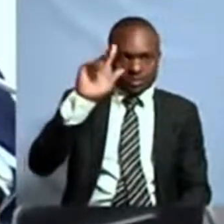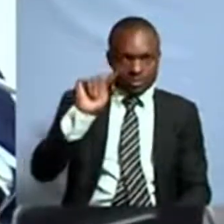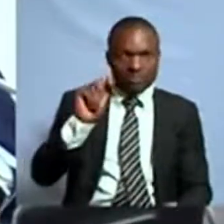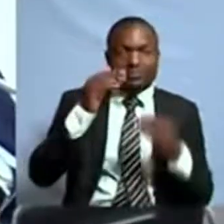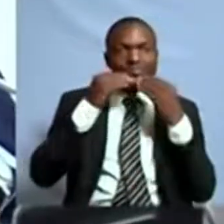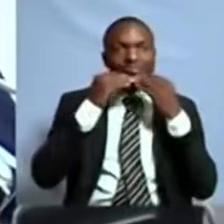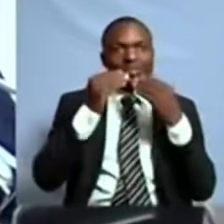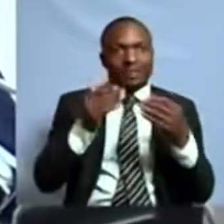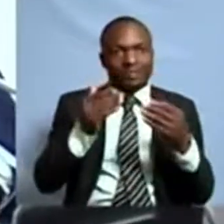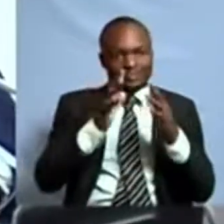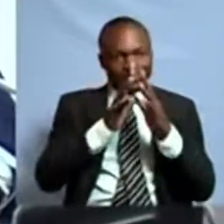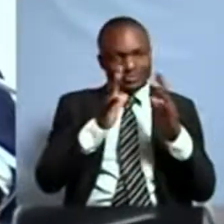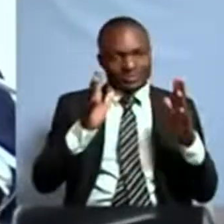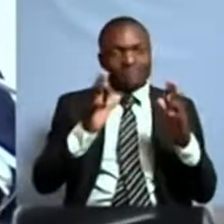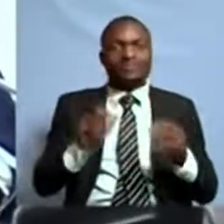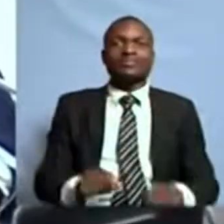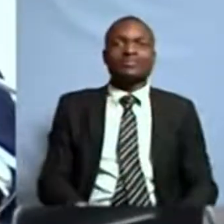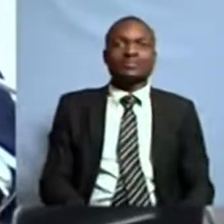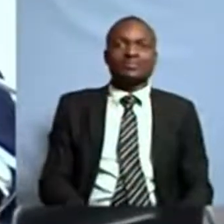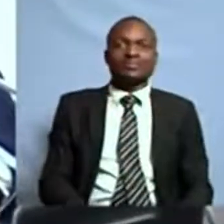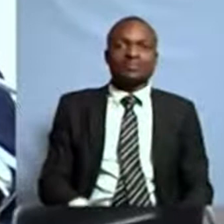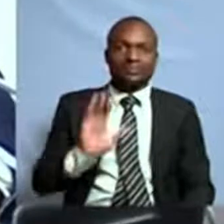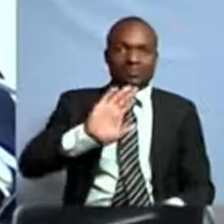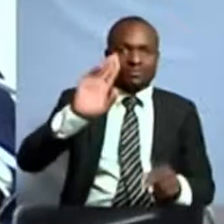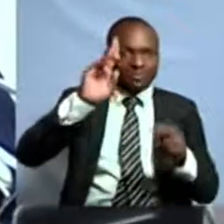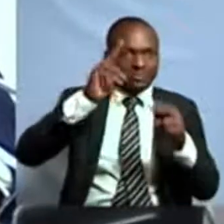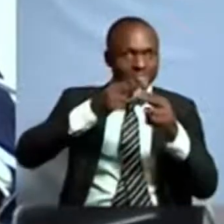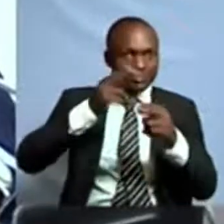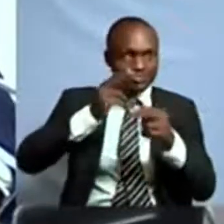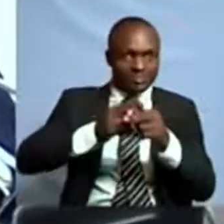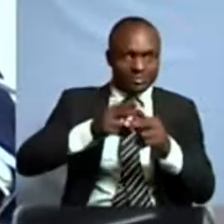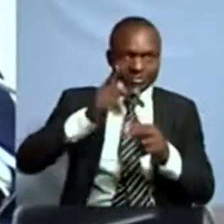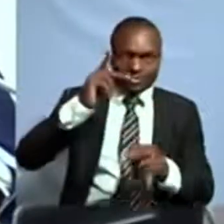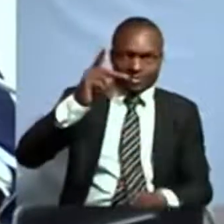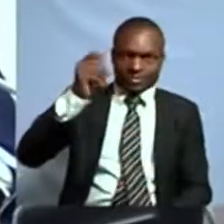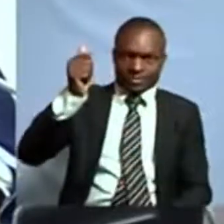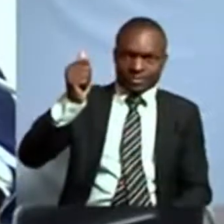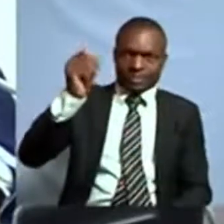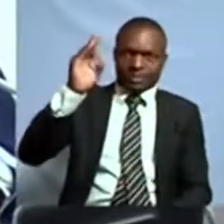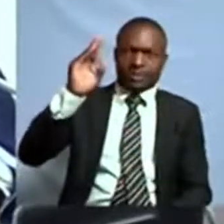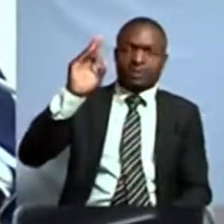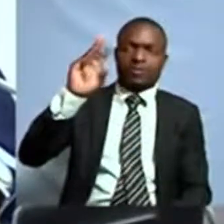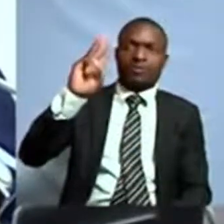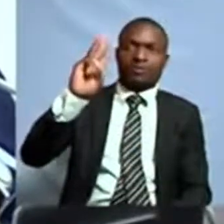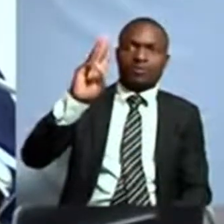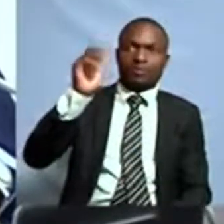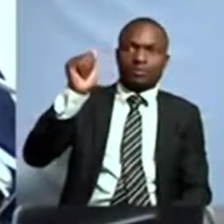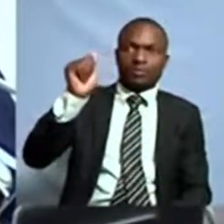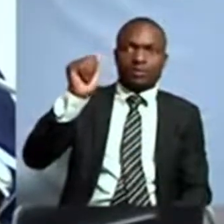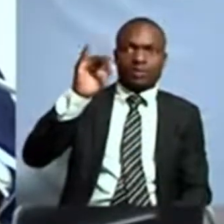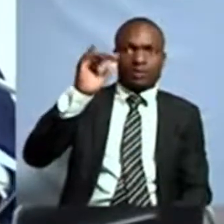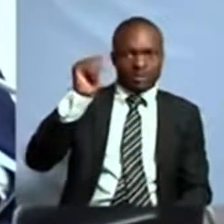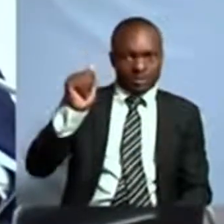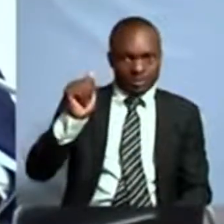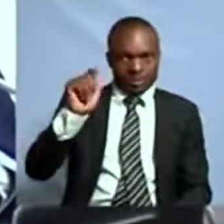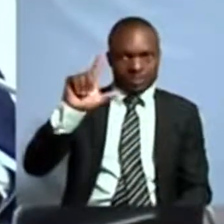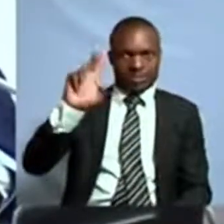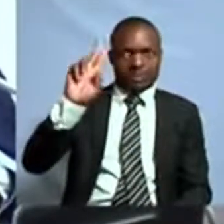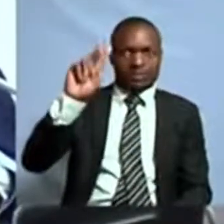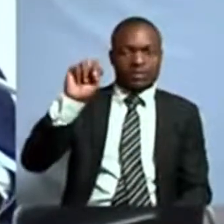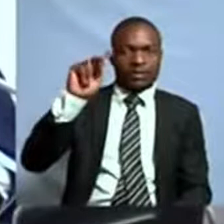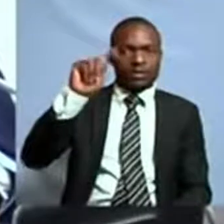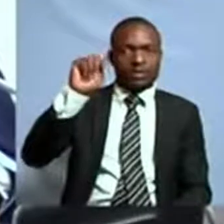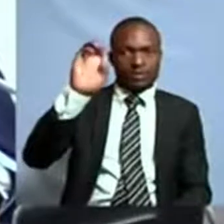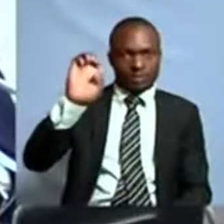Thank you so much. And my name is Mtotweka Fuaya, Member of Parliament for Lunte constituency,